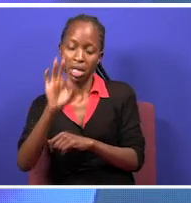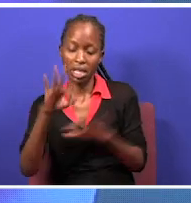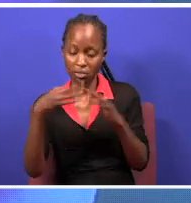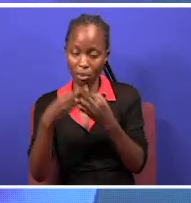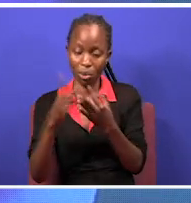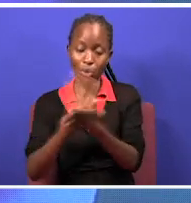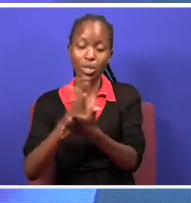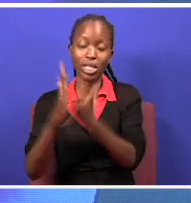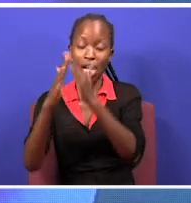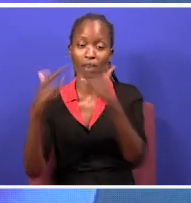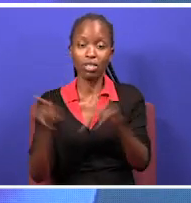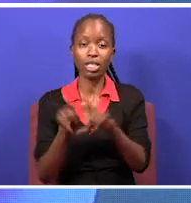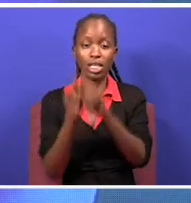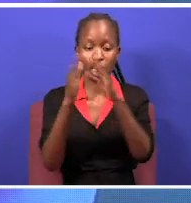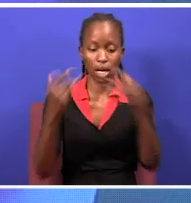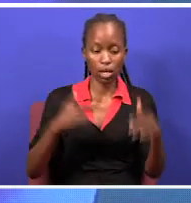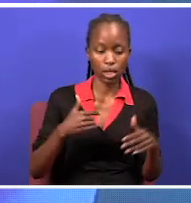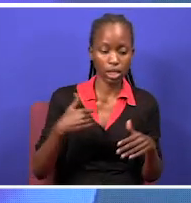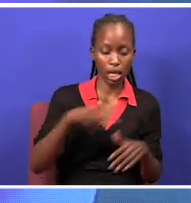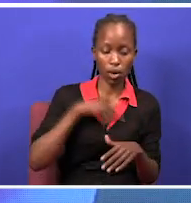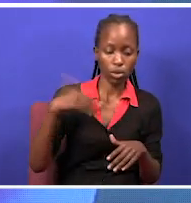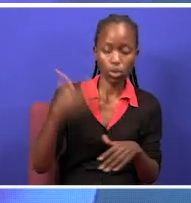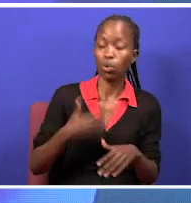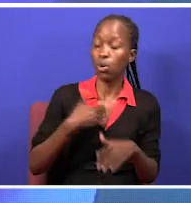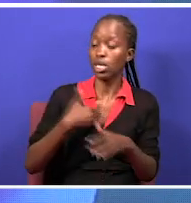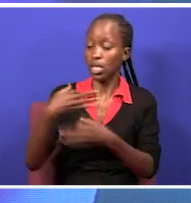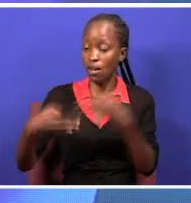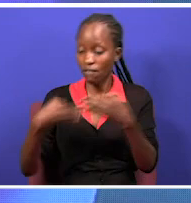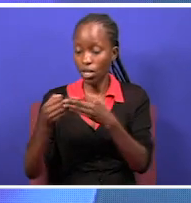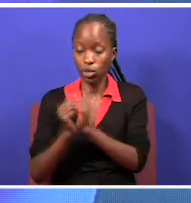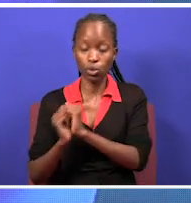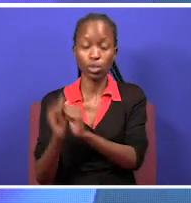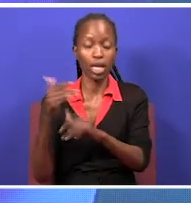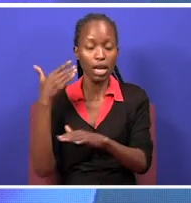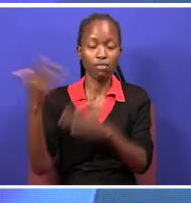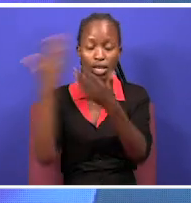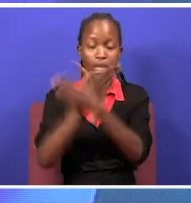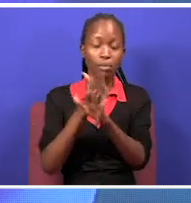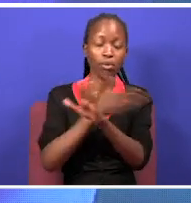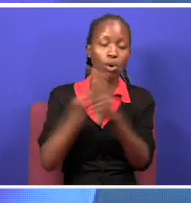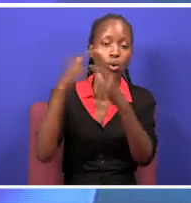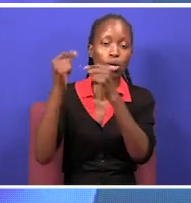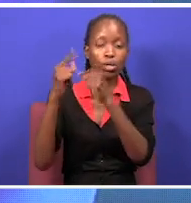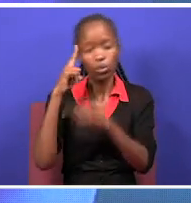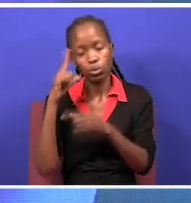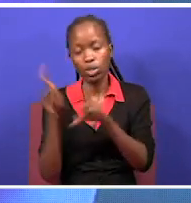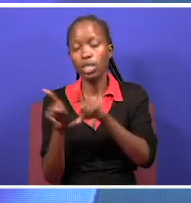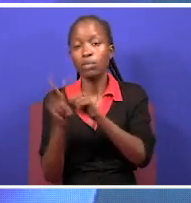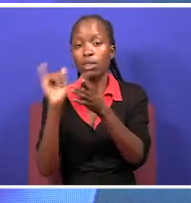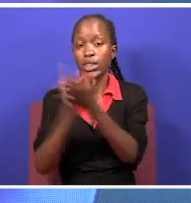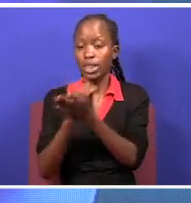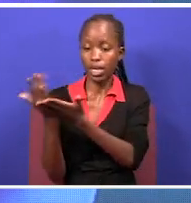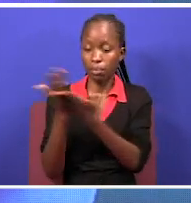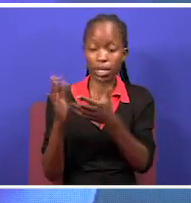our house, we used to have devotions together every night before we went to sleep. And that bonds you, and